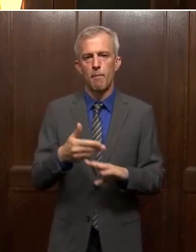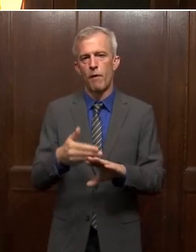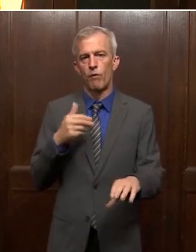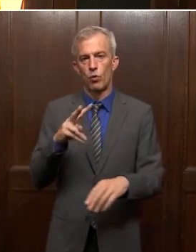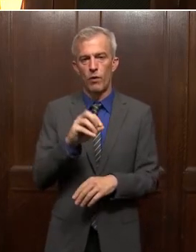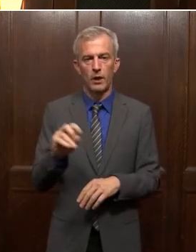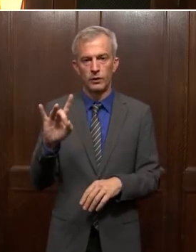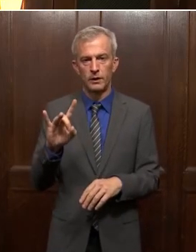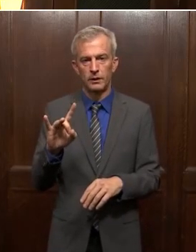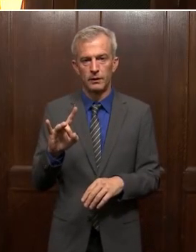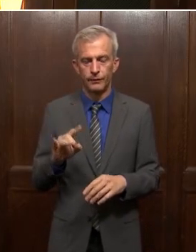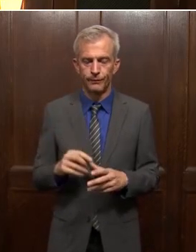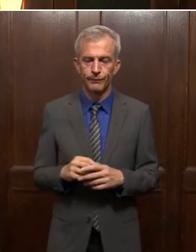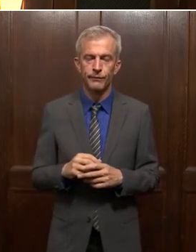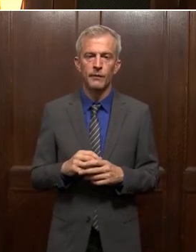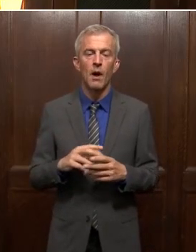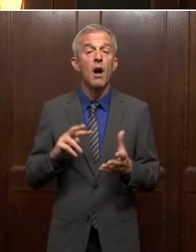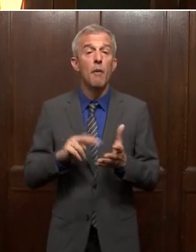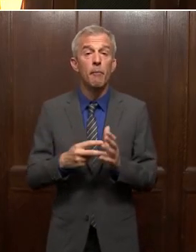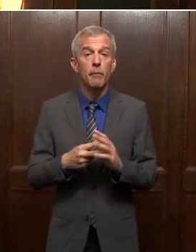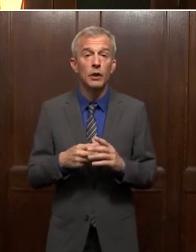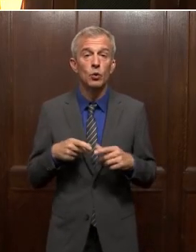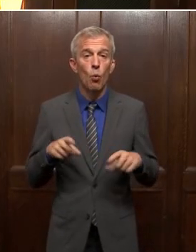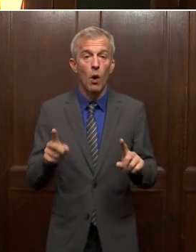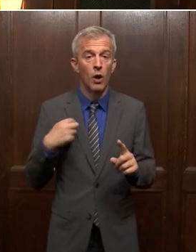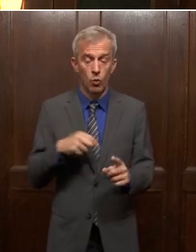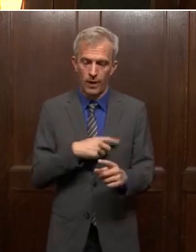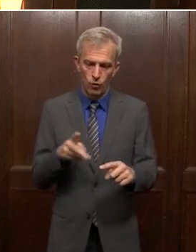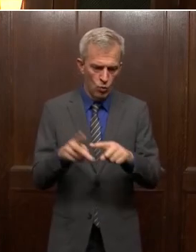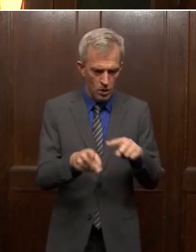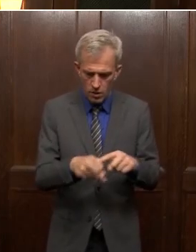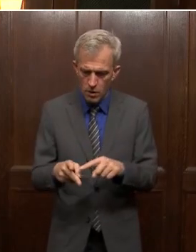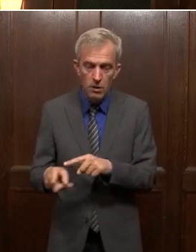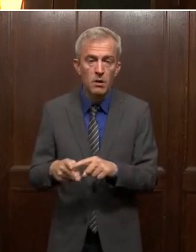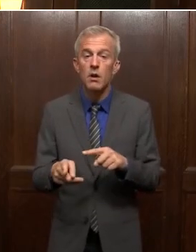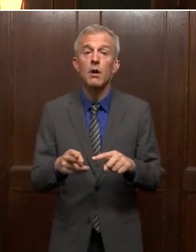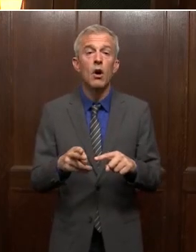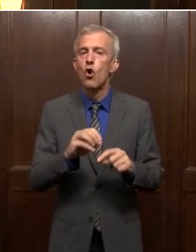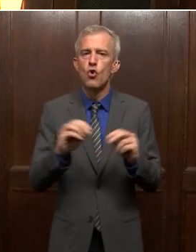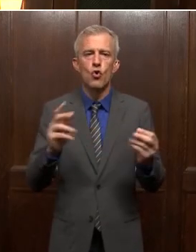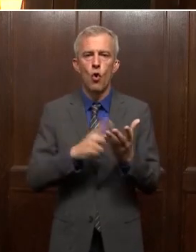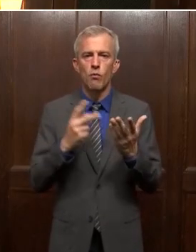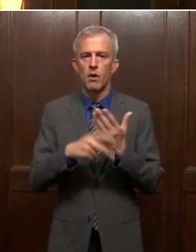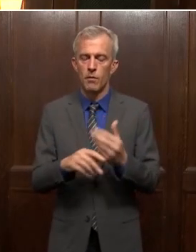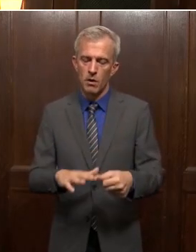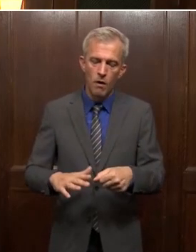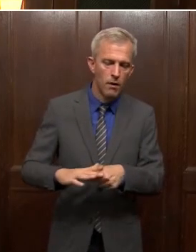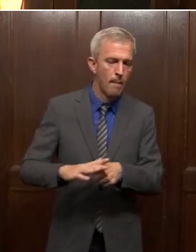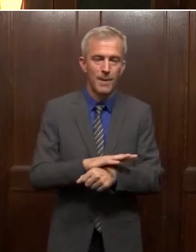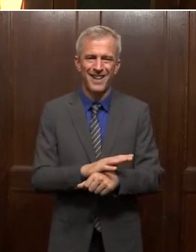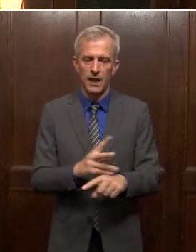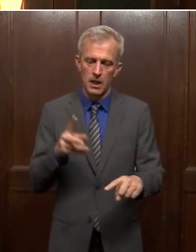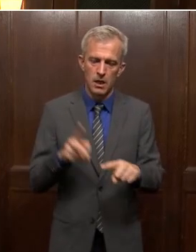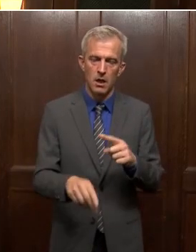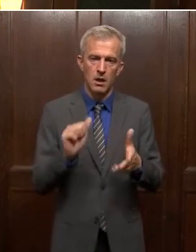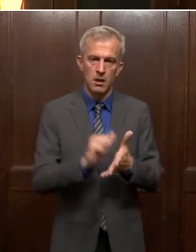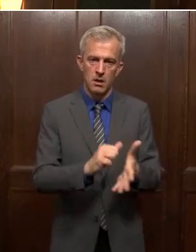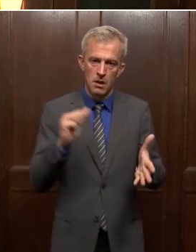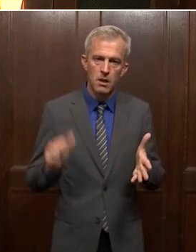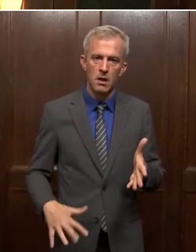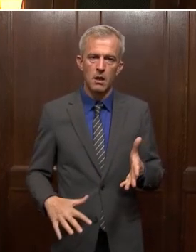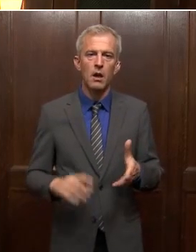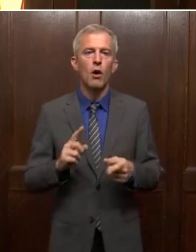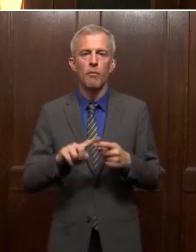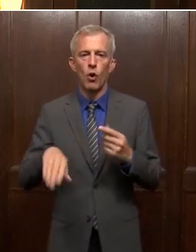Recession. That means that while we have to make cuts everywhere, no program will be completely cut, but all programs